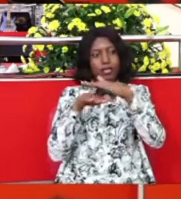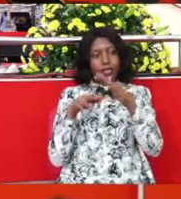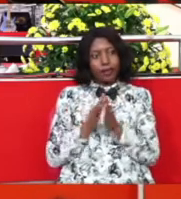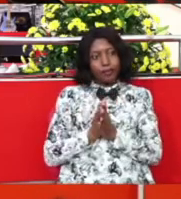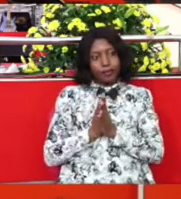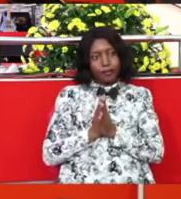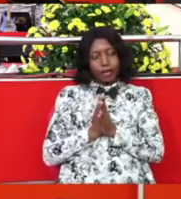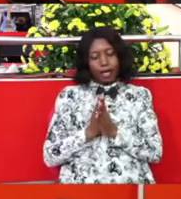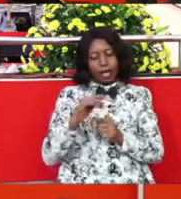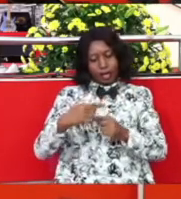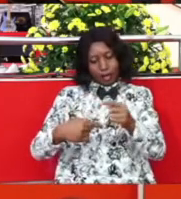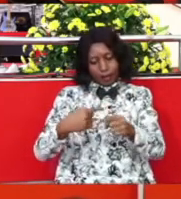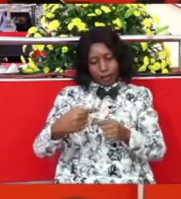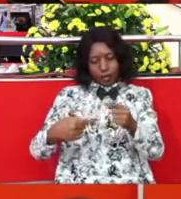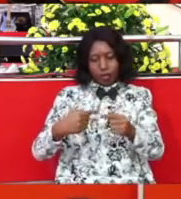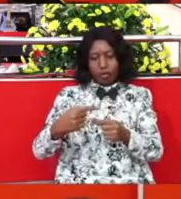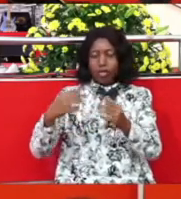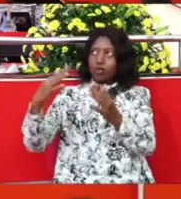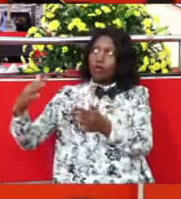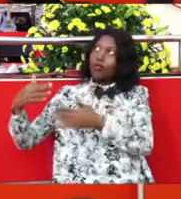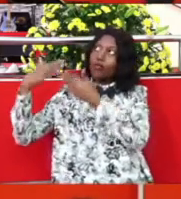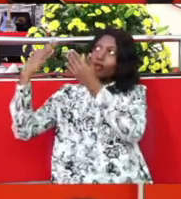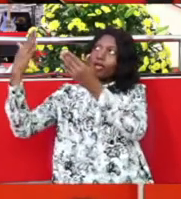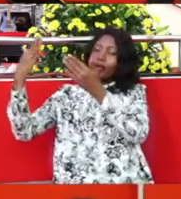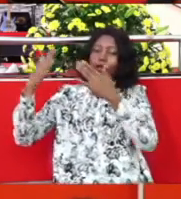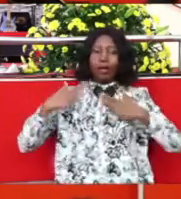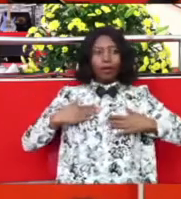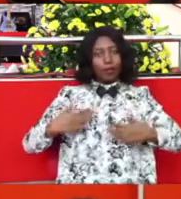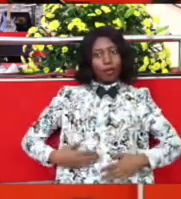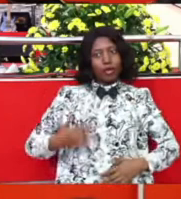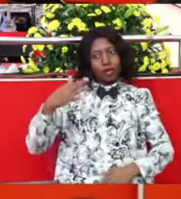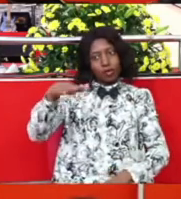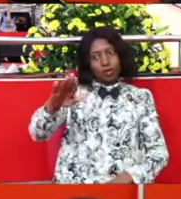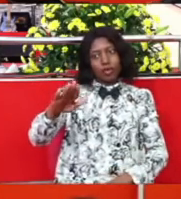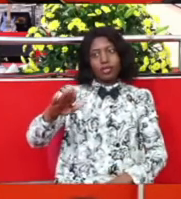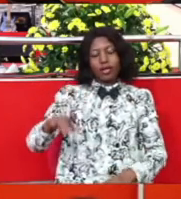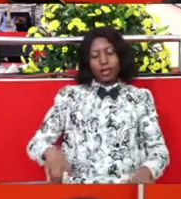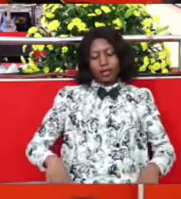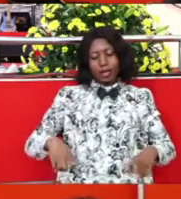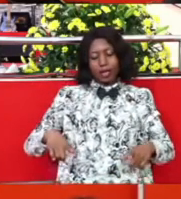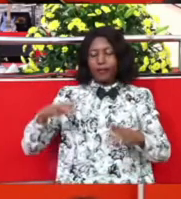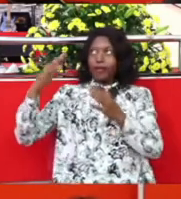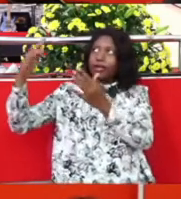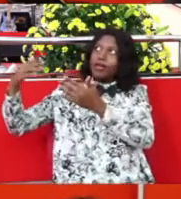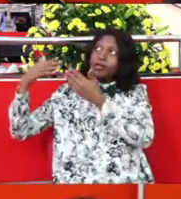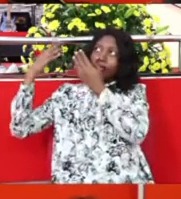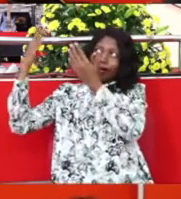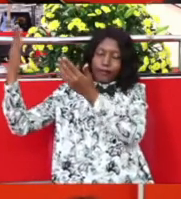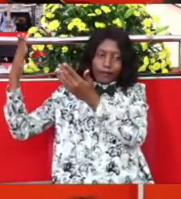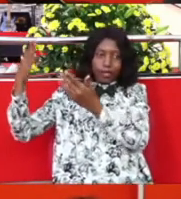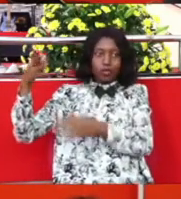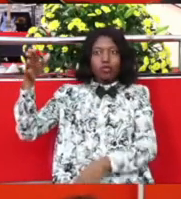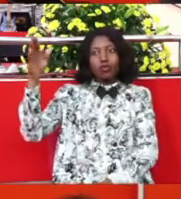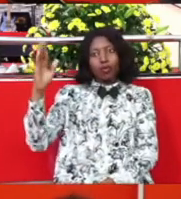in the process of offering your body as a living sacrifice. Kama unatoa mwili wako kuwa kama